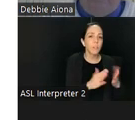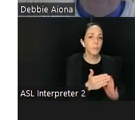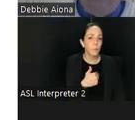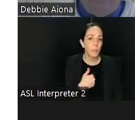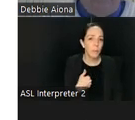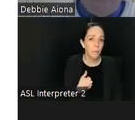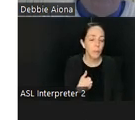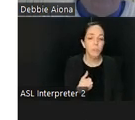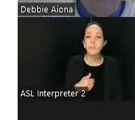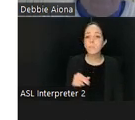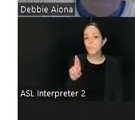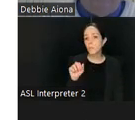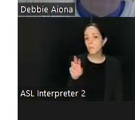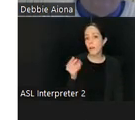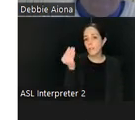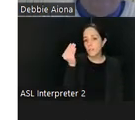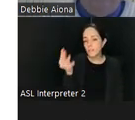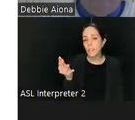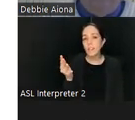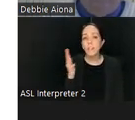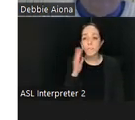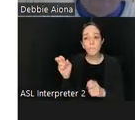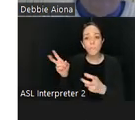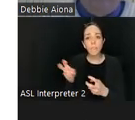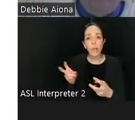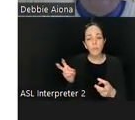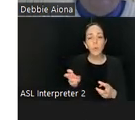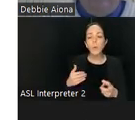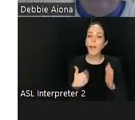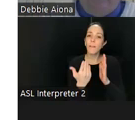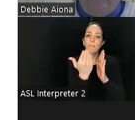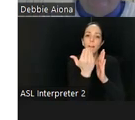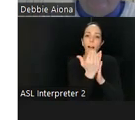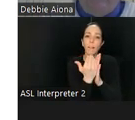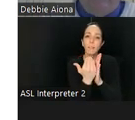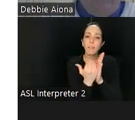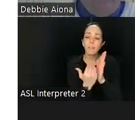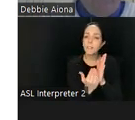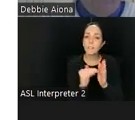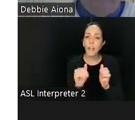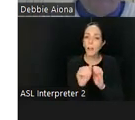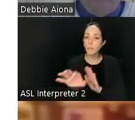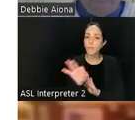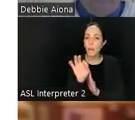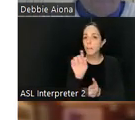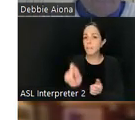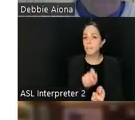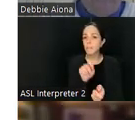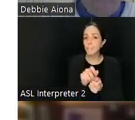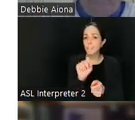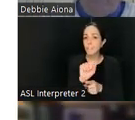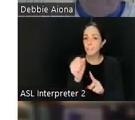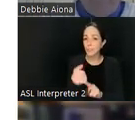for download shall include an appendix describing data sources, data definitions, and other pertinent